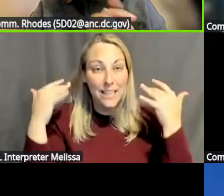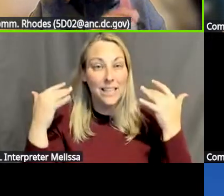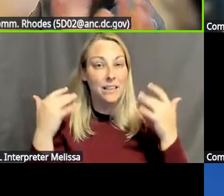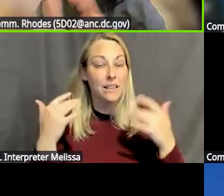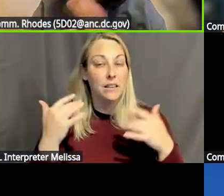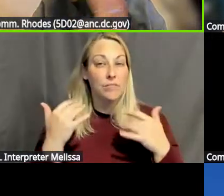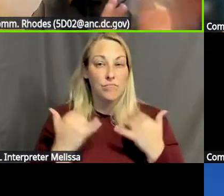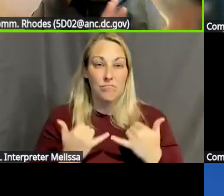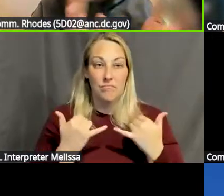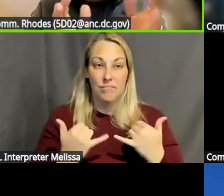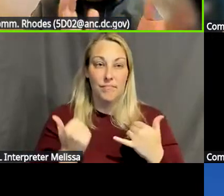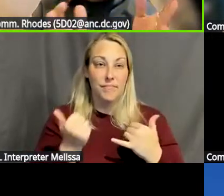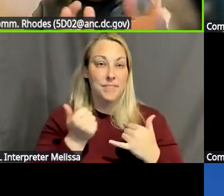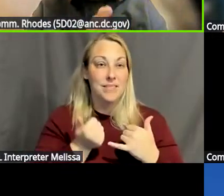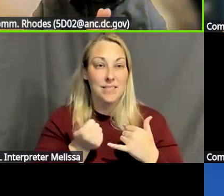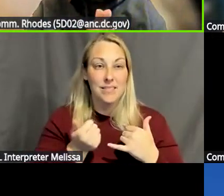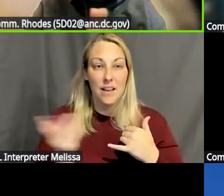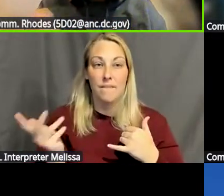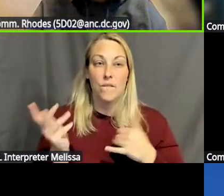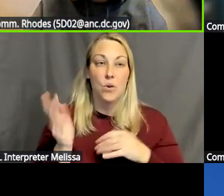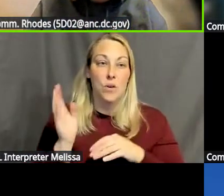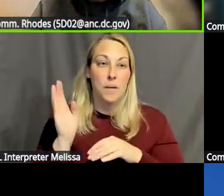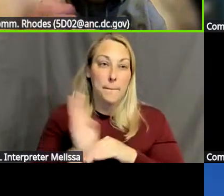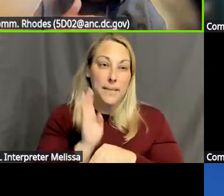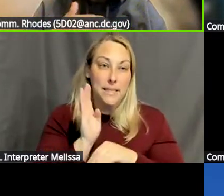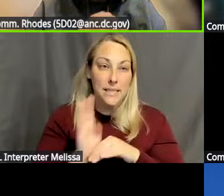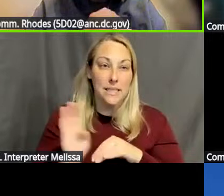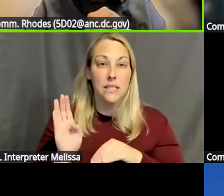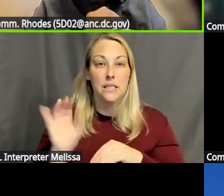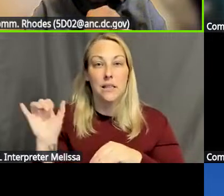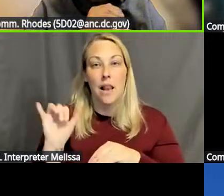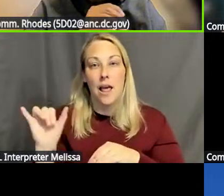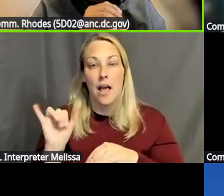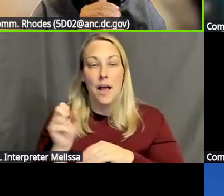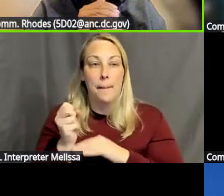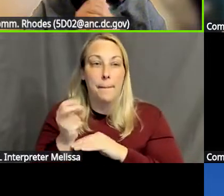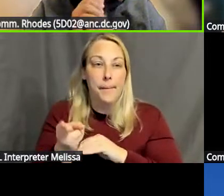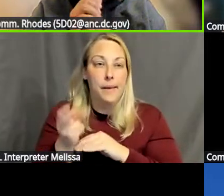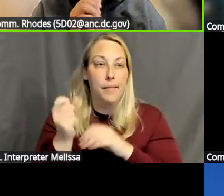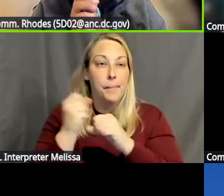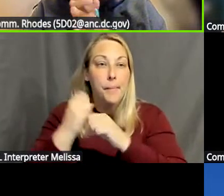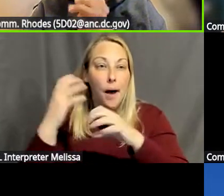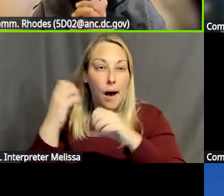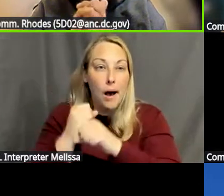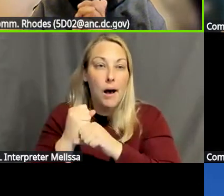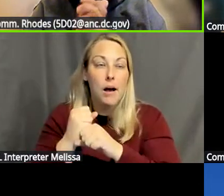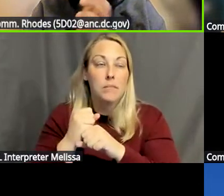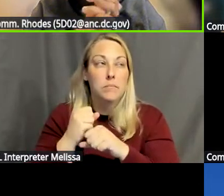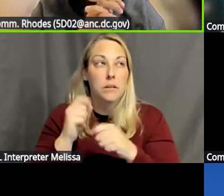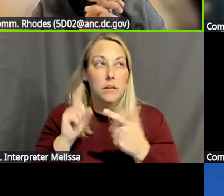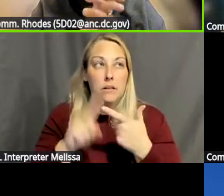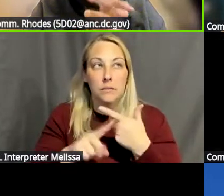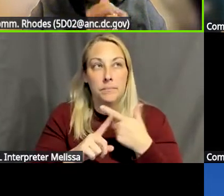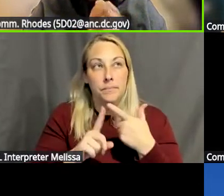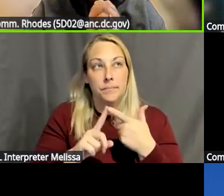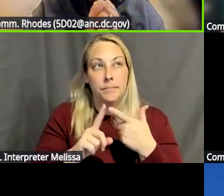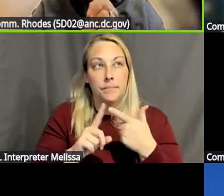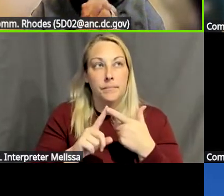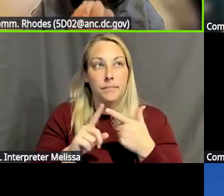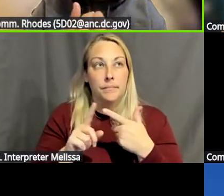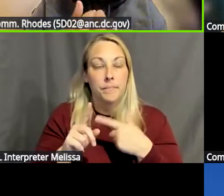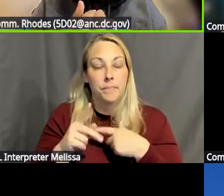we have several businesses, Beat the Bomb and uh, uh, Kick